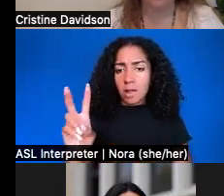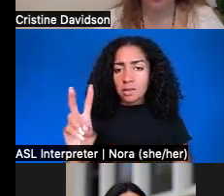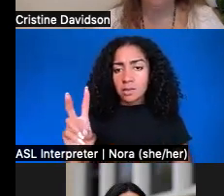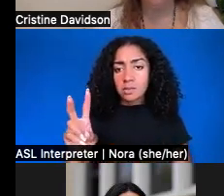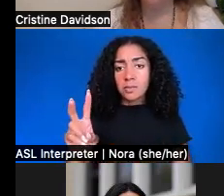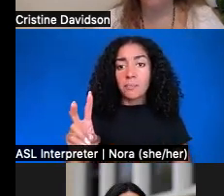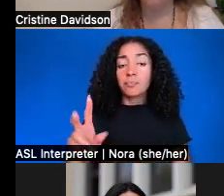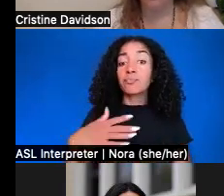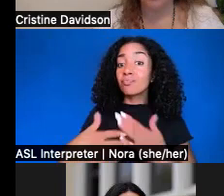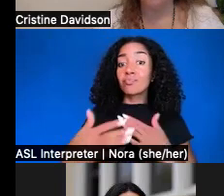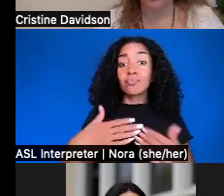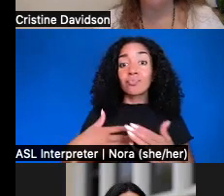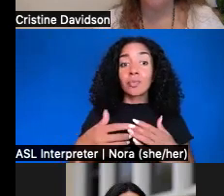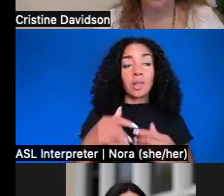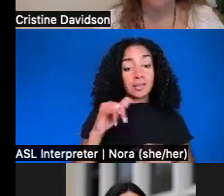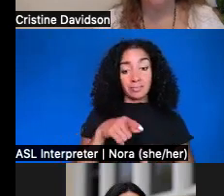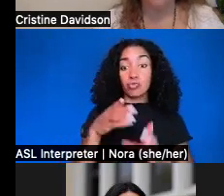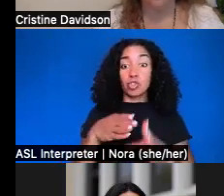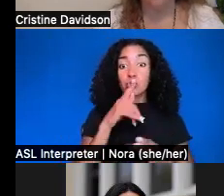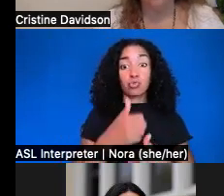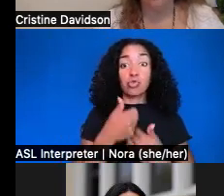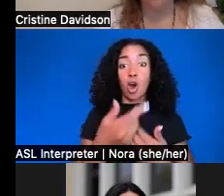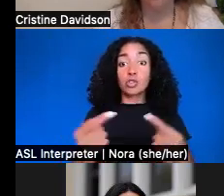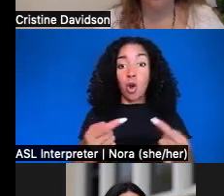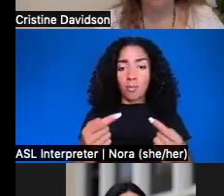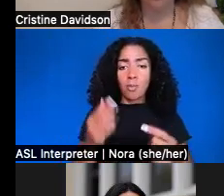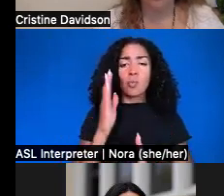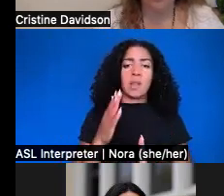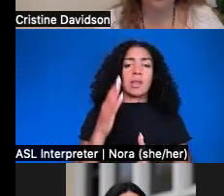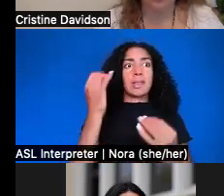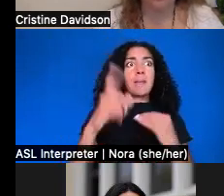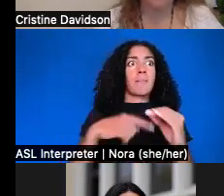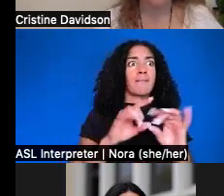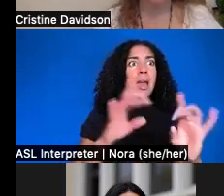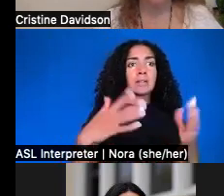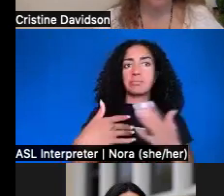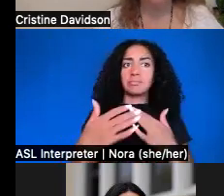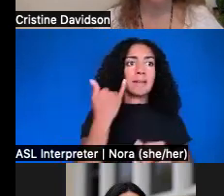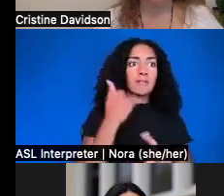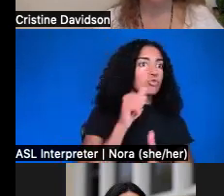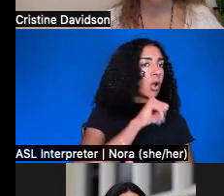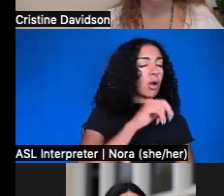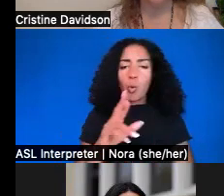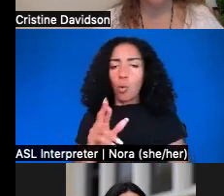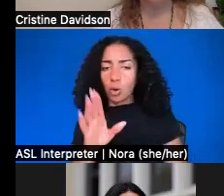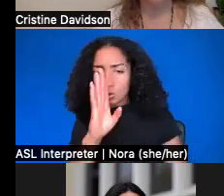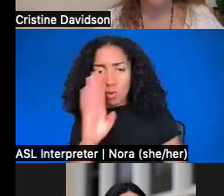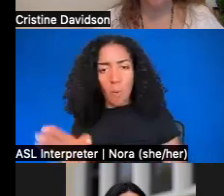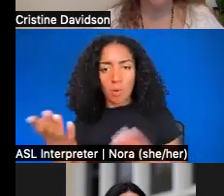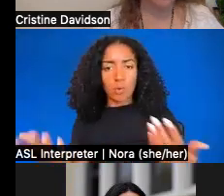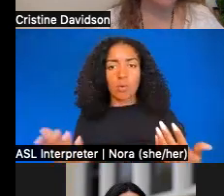they're drunk or not, or whether they're high or not. And so where this really comes in our advocacy is